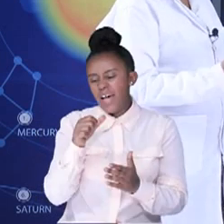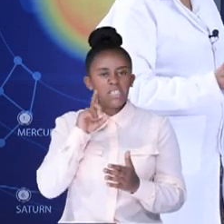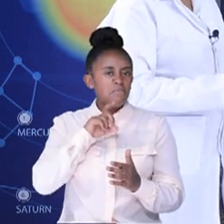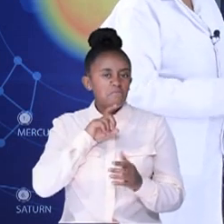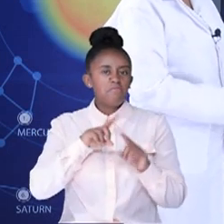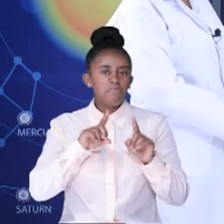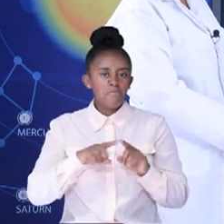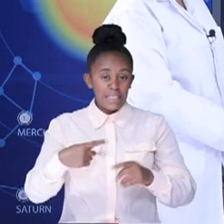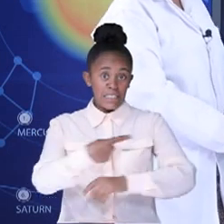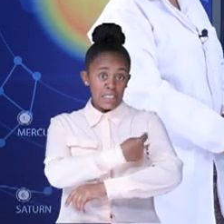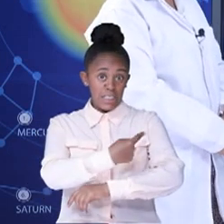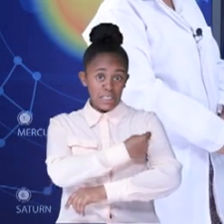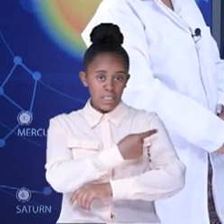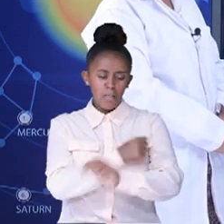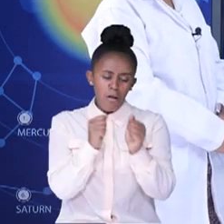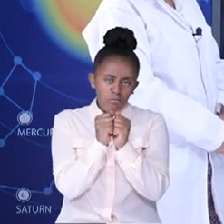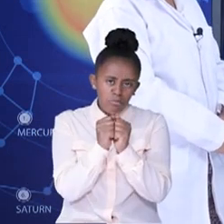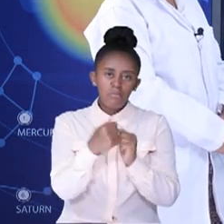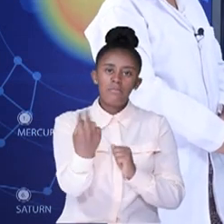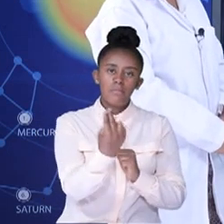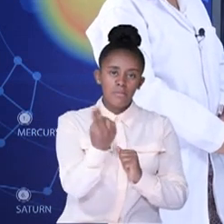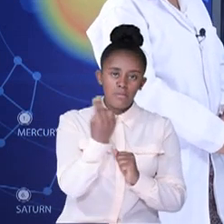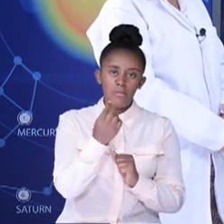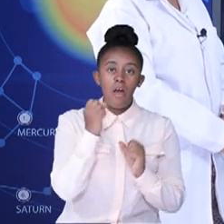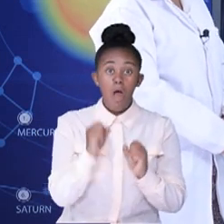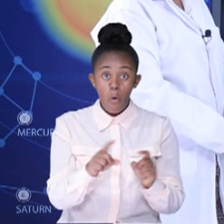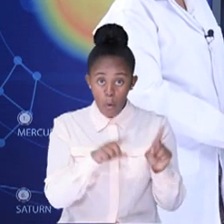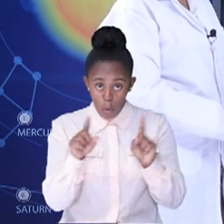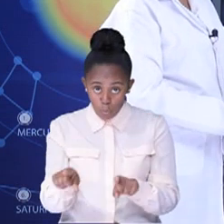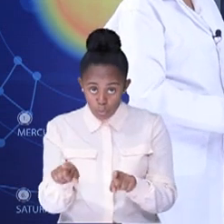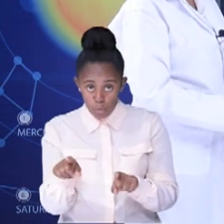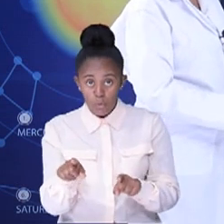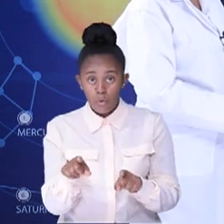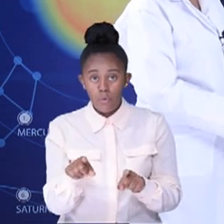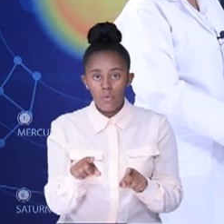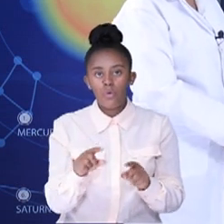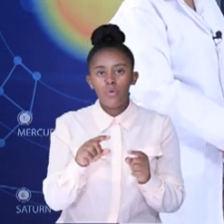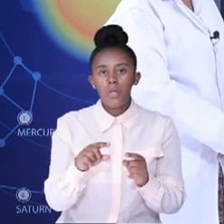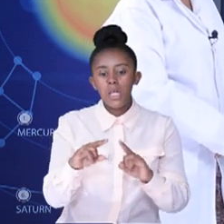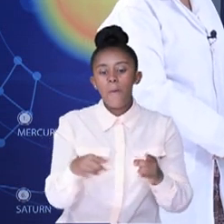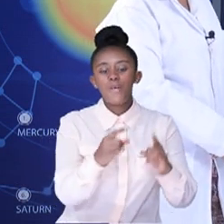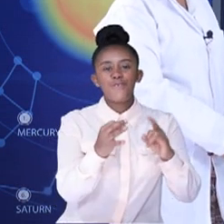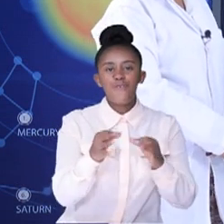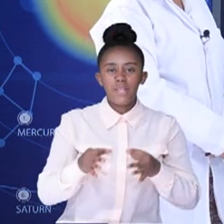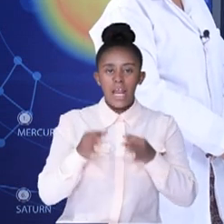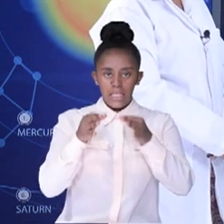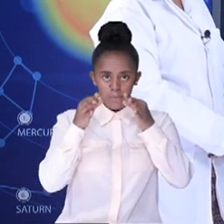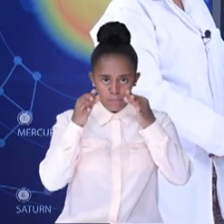sharp syringes, other sharp materials can also act as a means of transmission